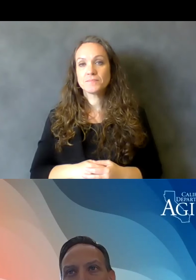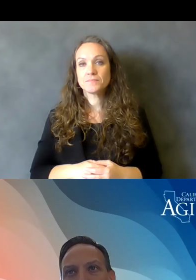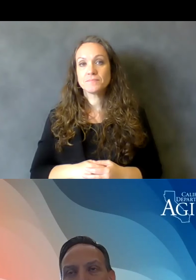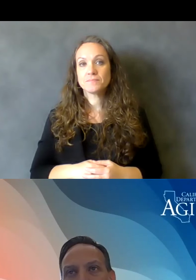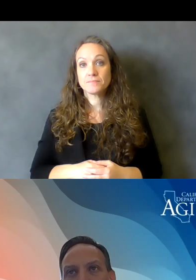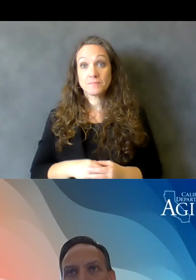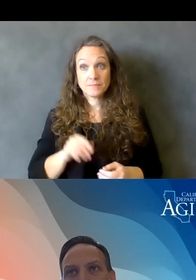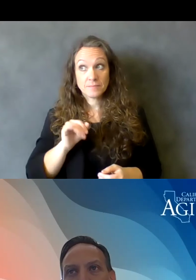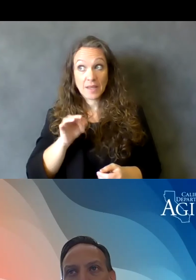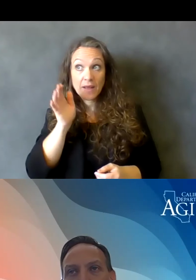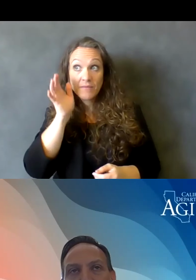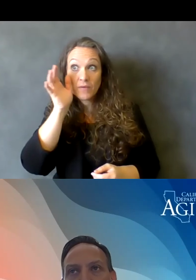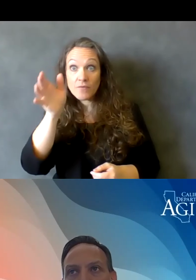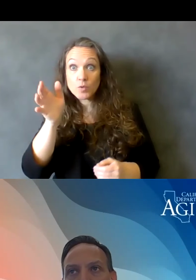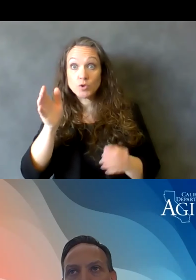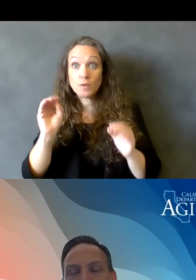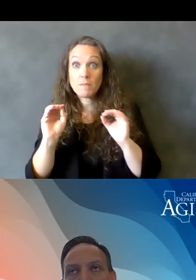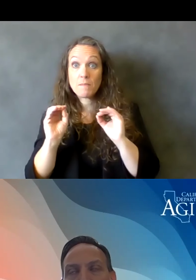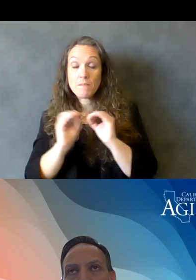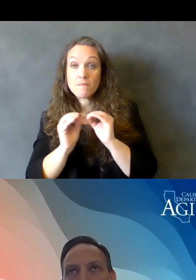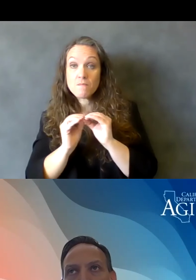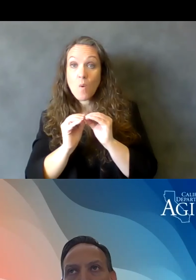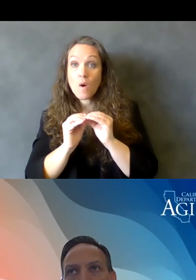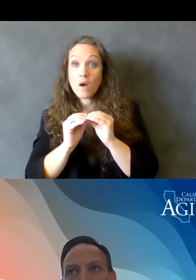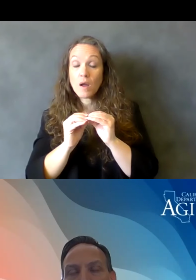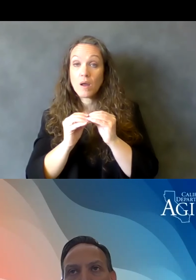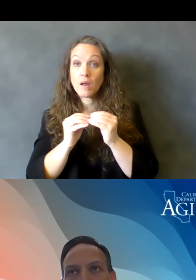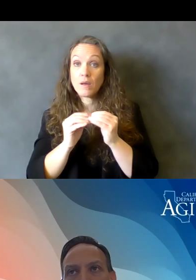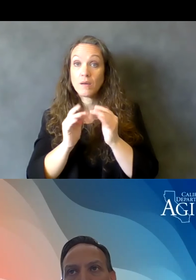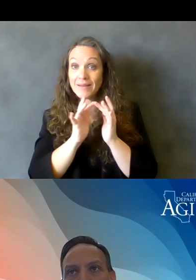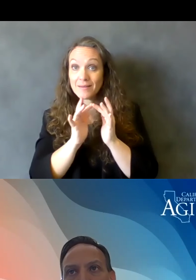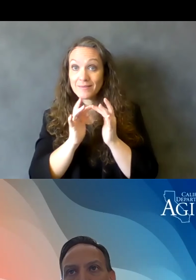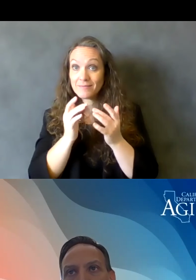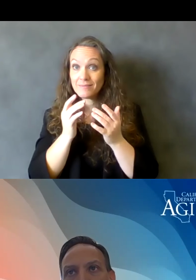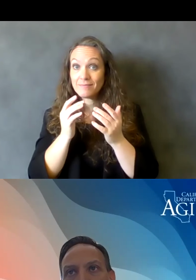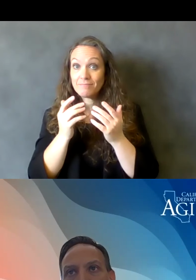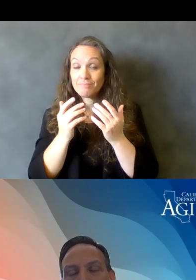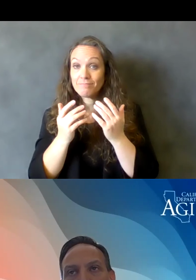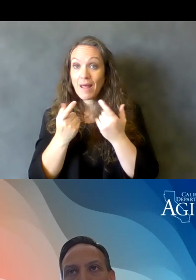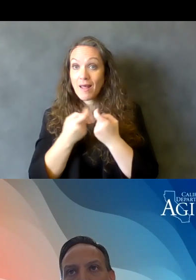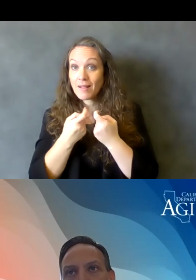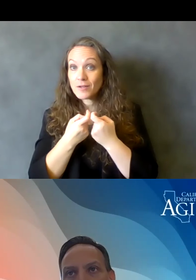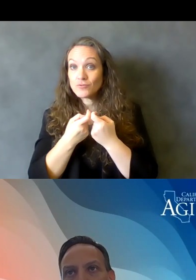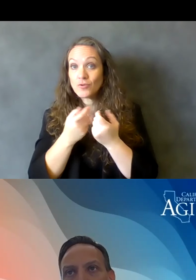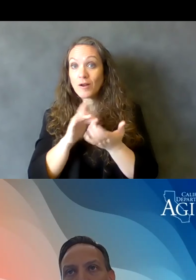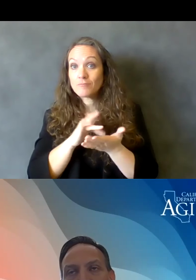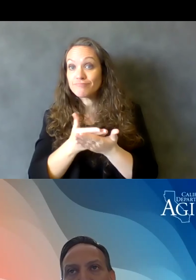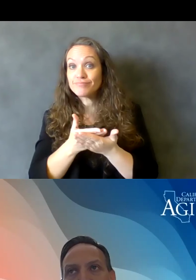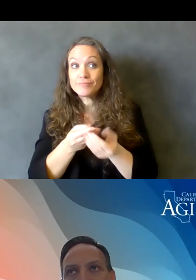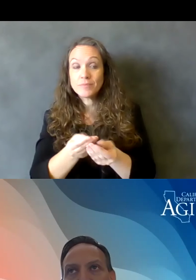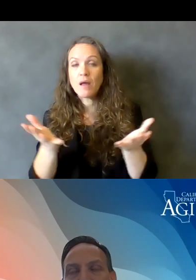further digital releases, we definitely do intend to make sure that those distributions are